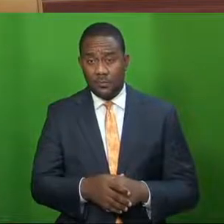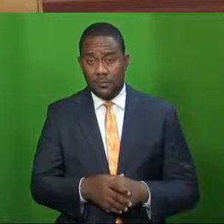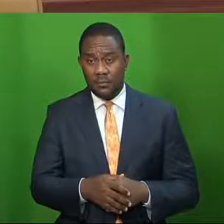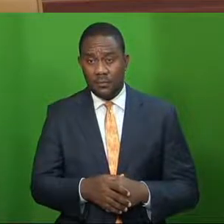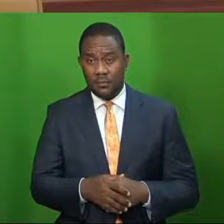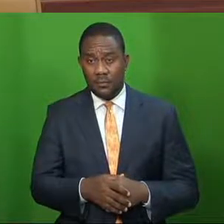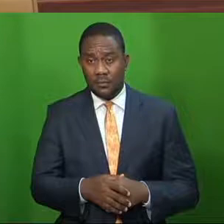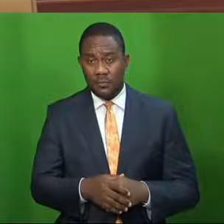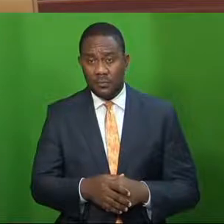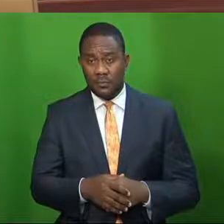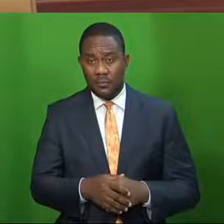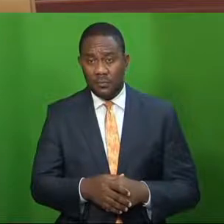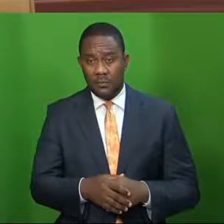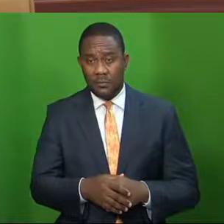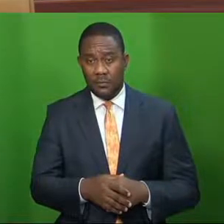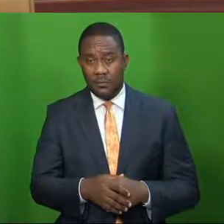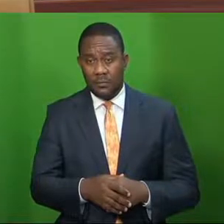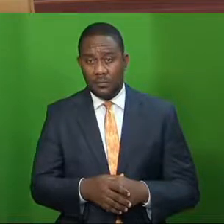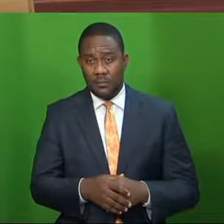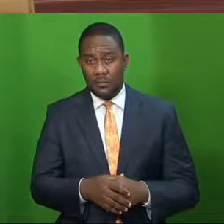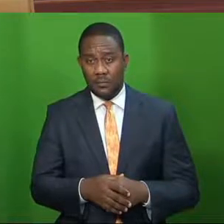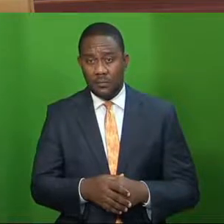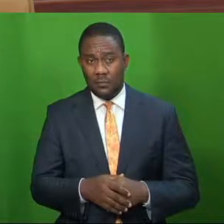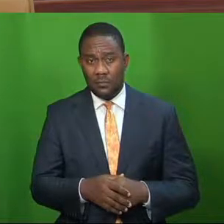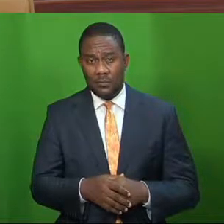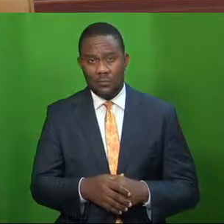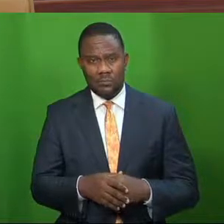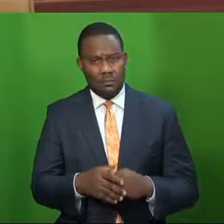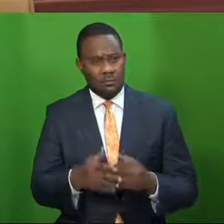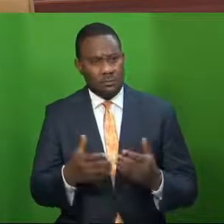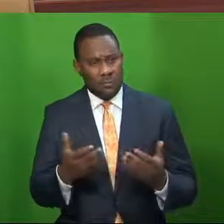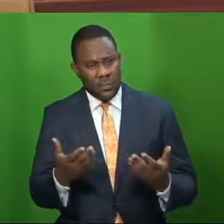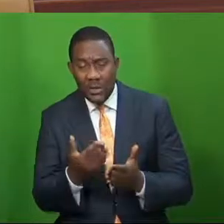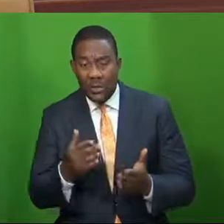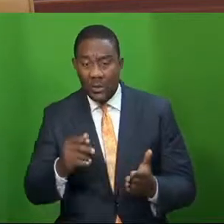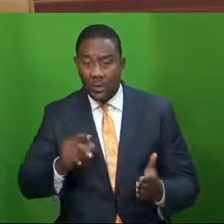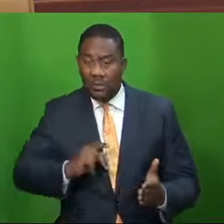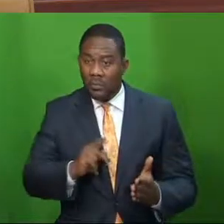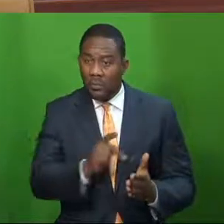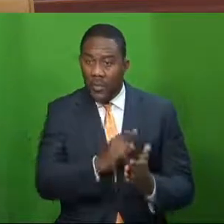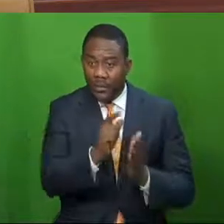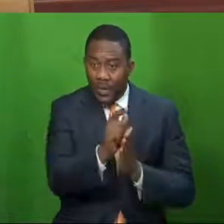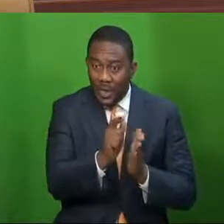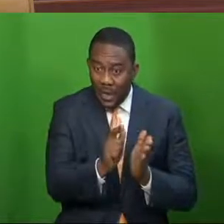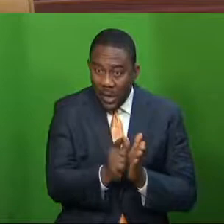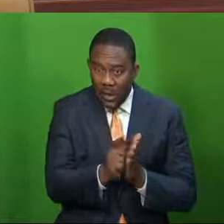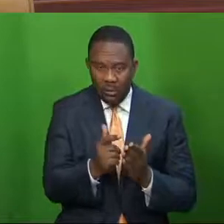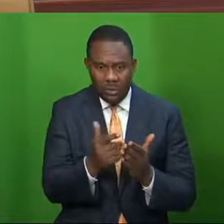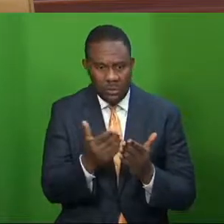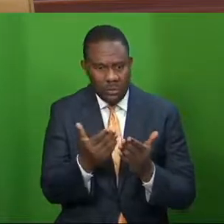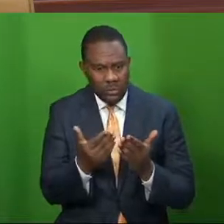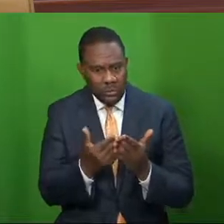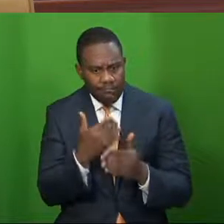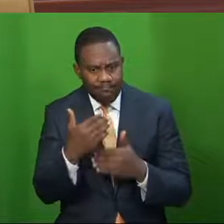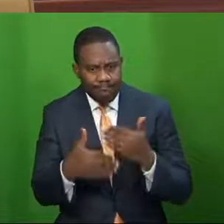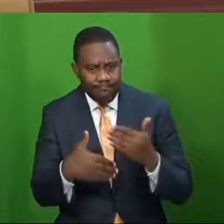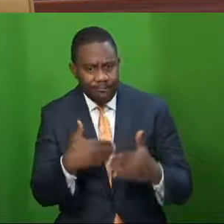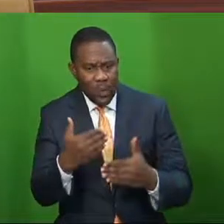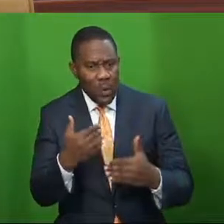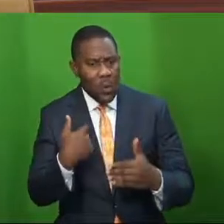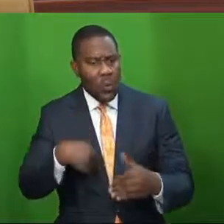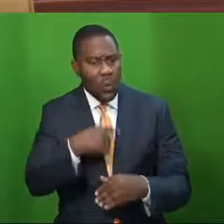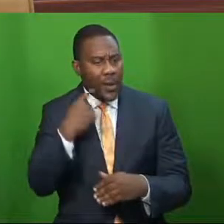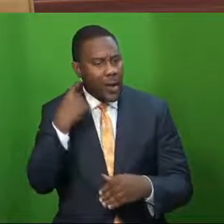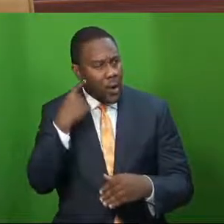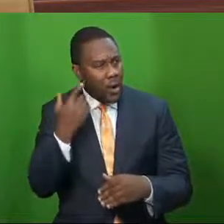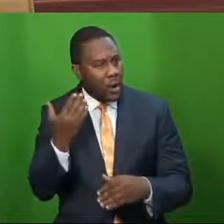of the new standing order review. We had been told